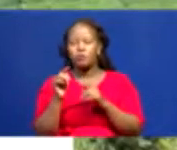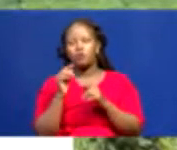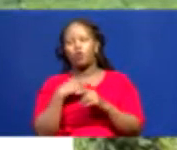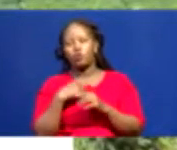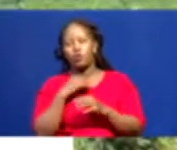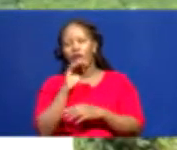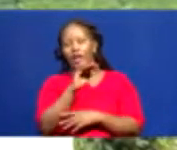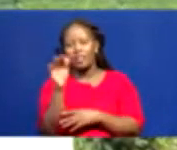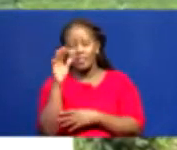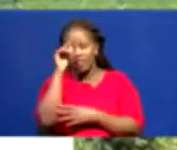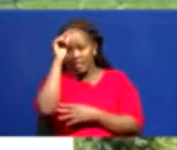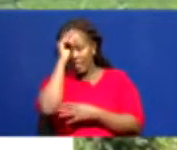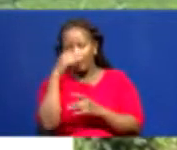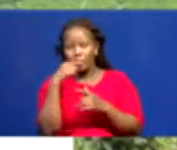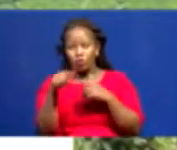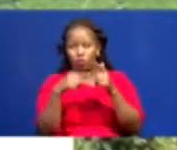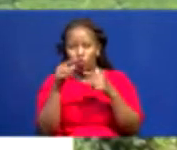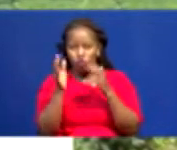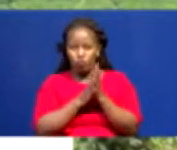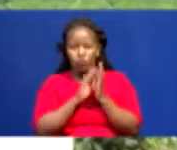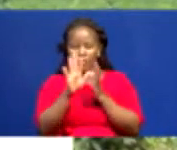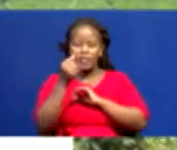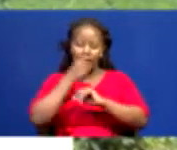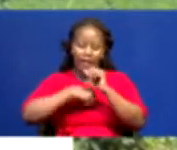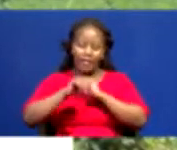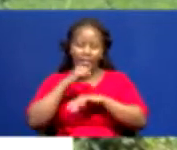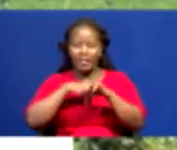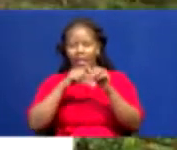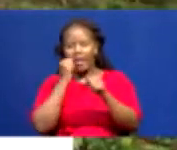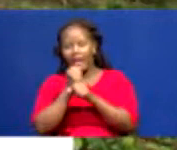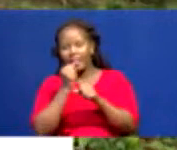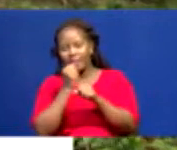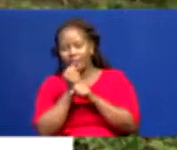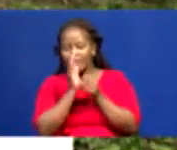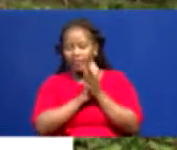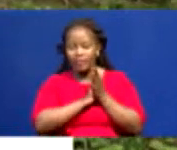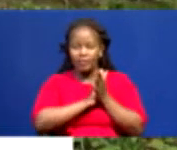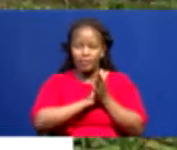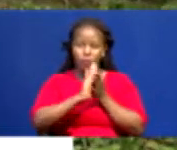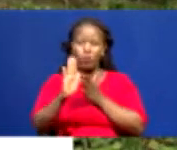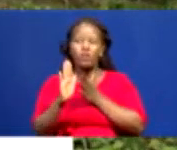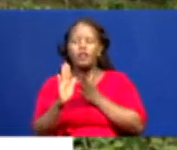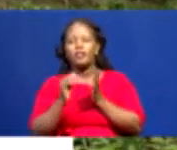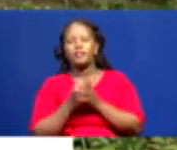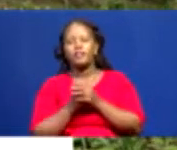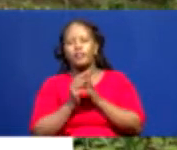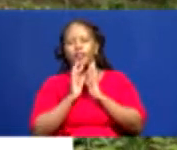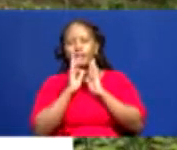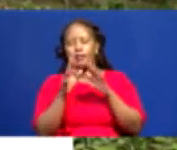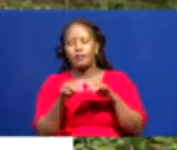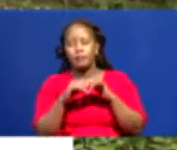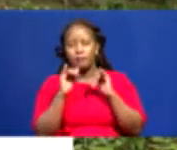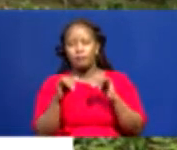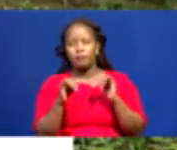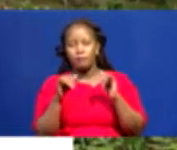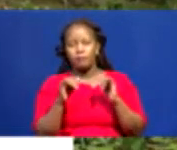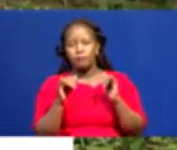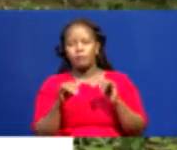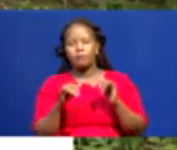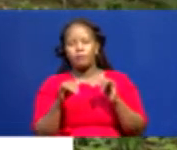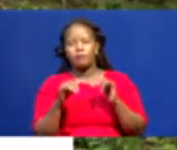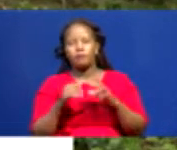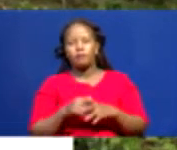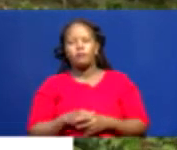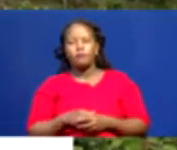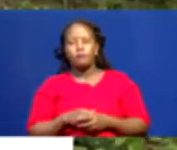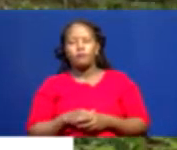intervene to enable them to continue with their daily activities smoothly. For Lunchtime News, I am Teresa Mutai.